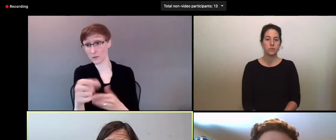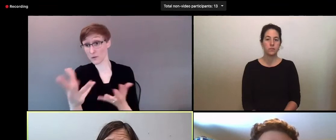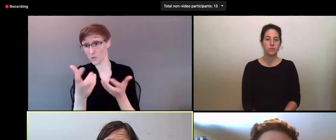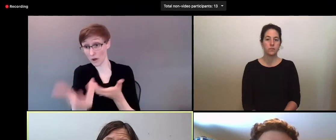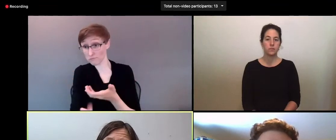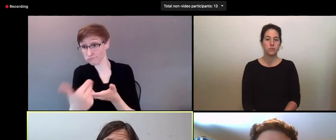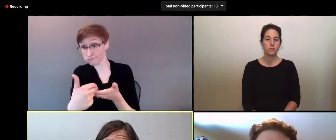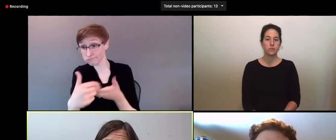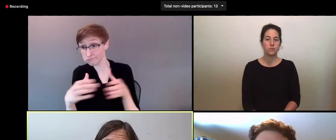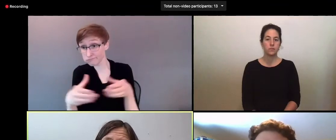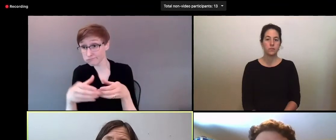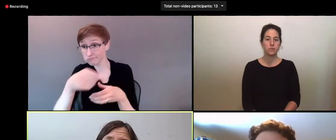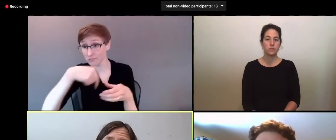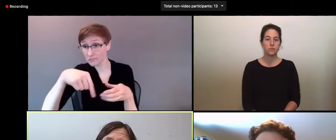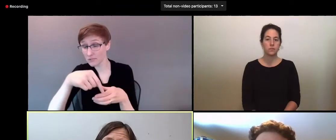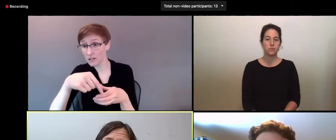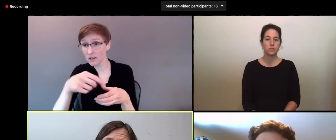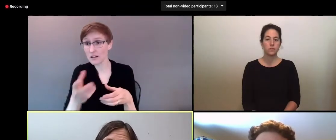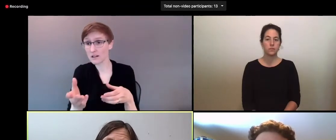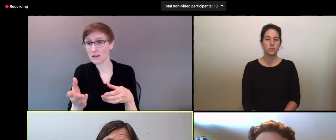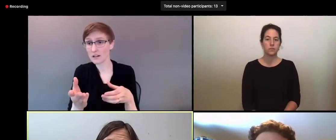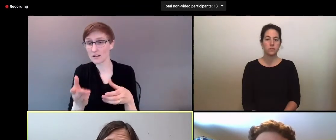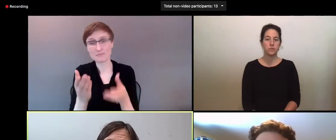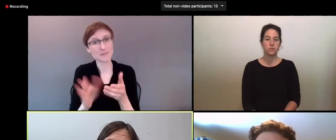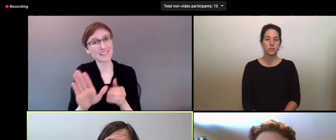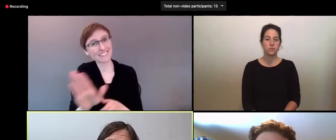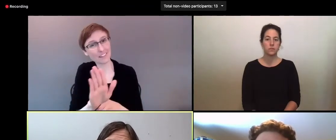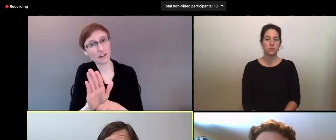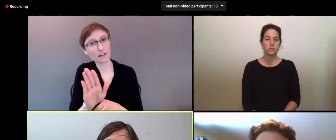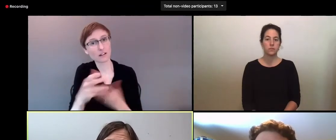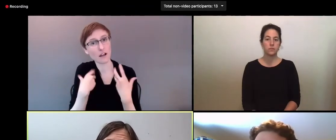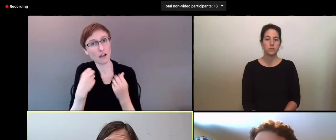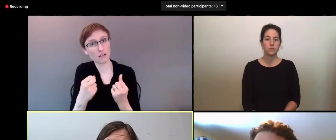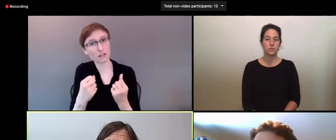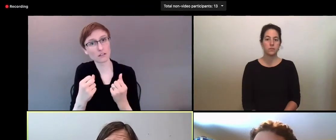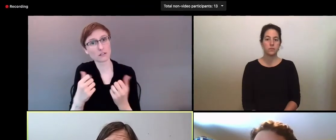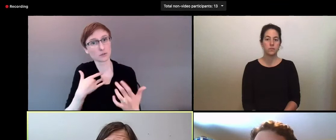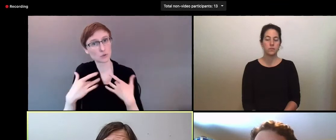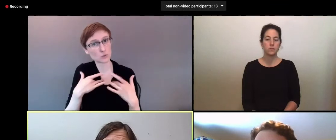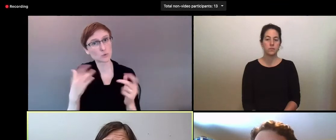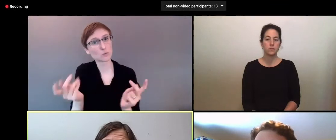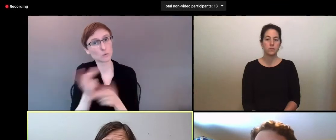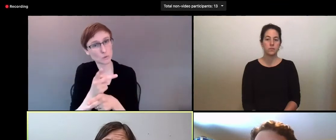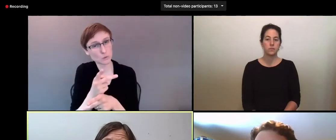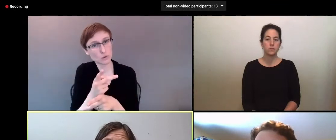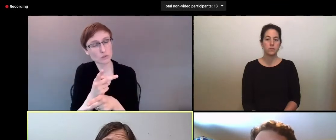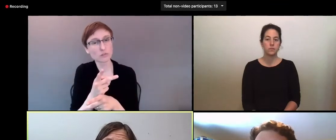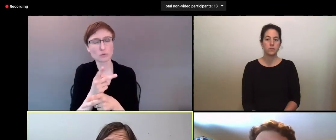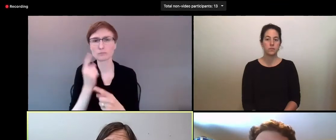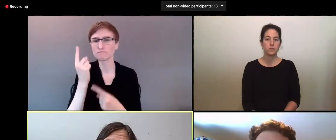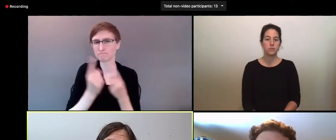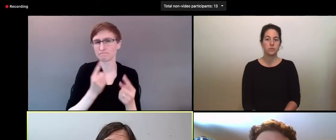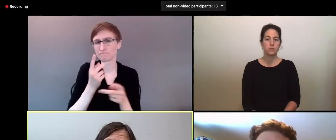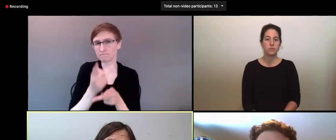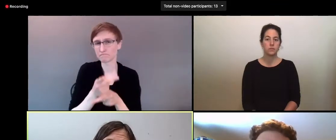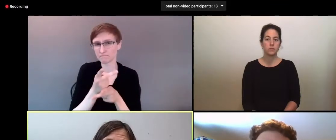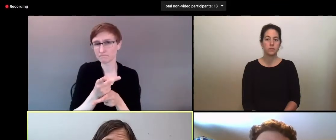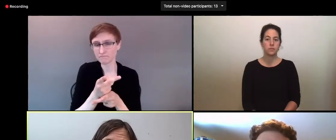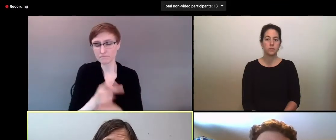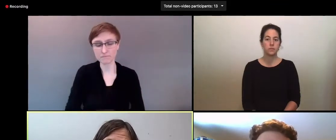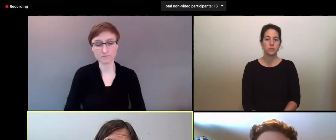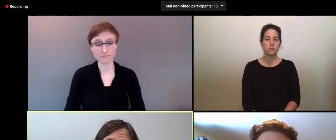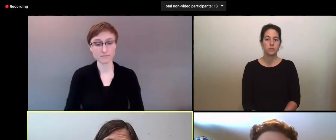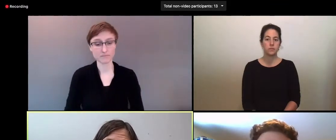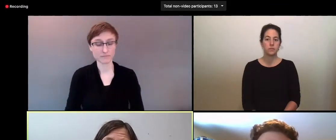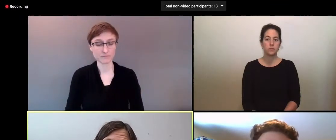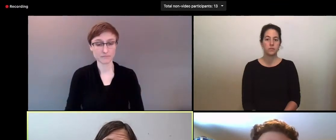about being extra cautious about increasing the number of contacts. And then the idea is